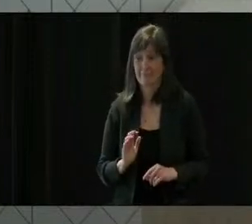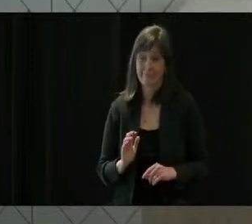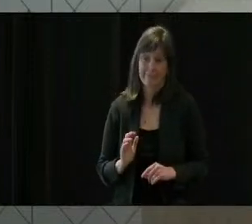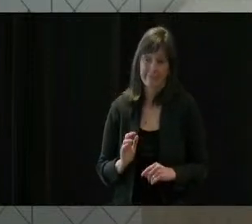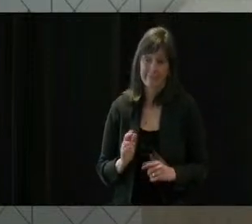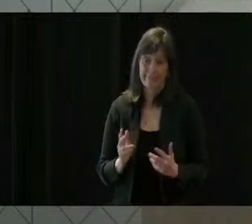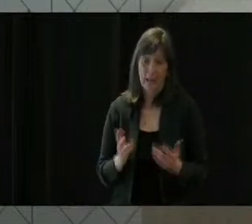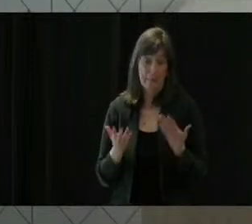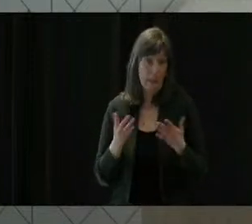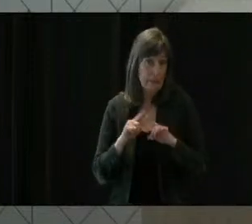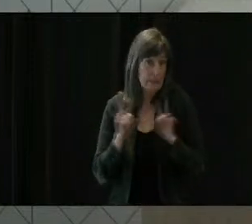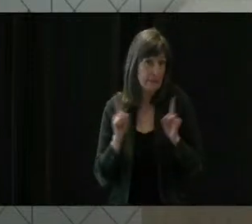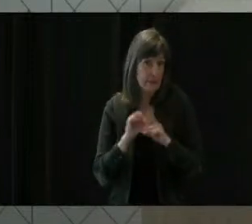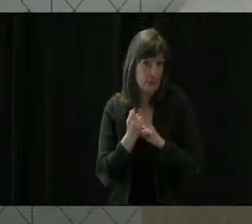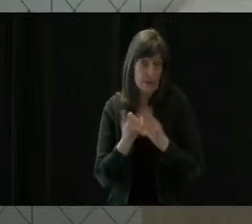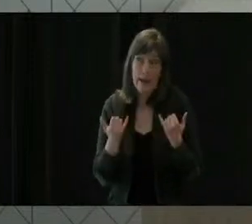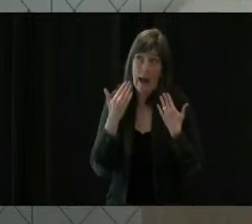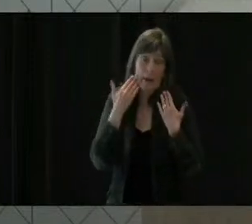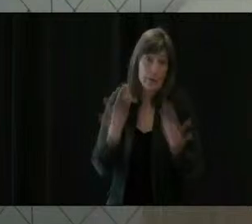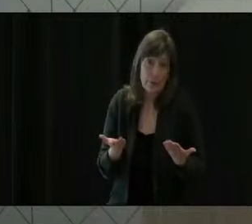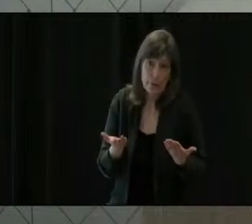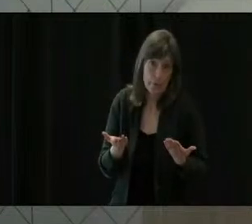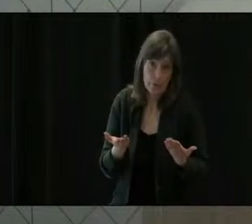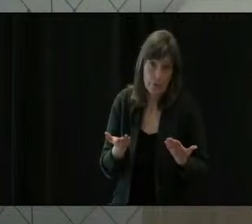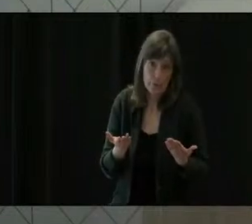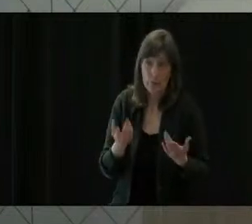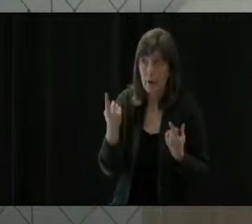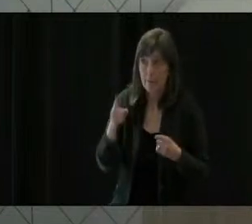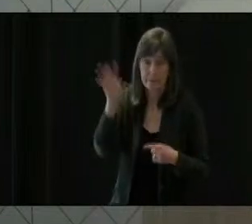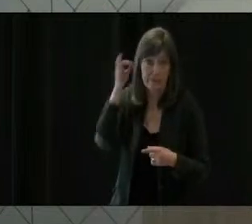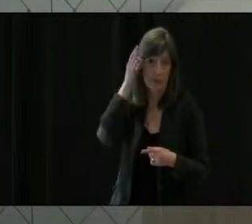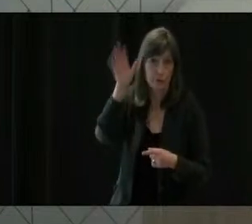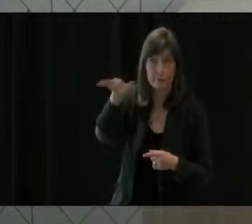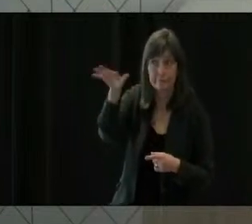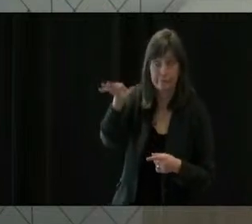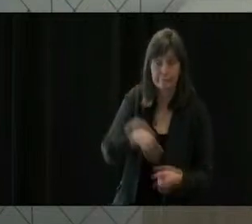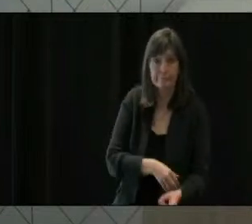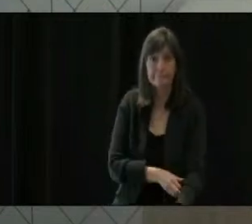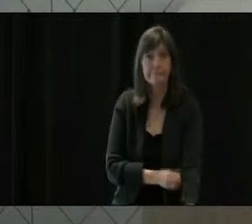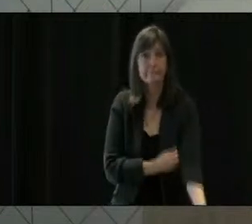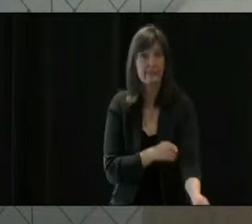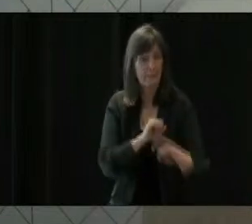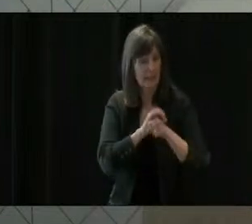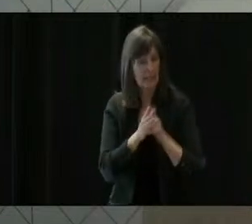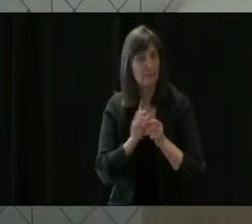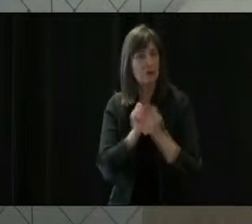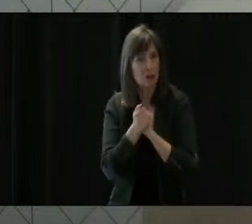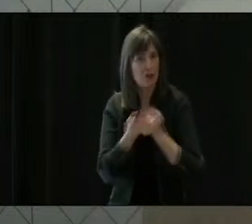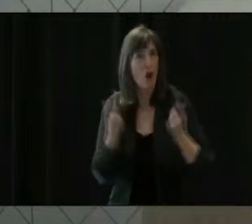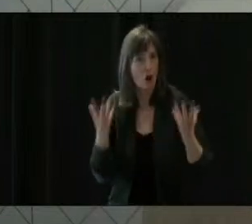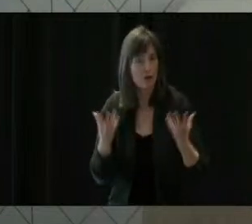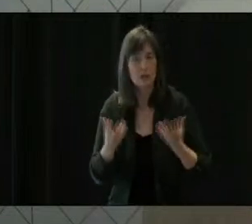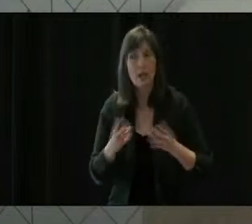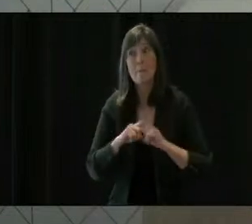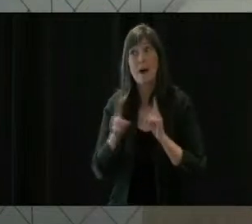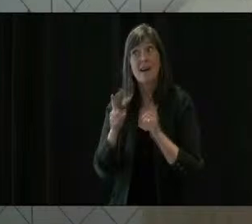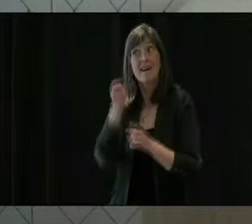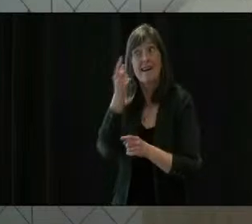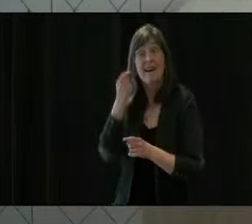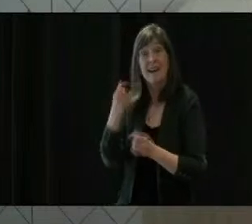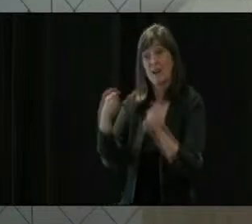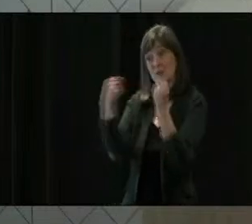circumstances may be different right now as we try to recover from the pandemic. But that's going to come to an end.